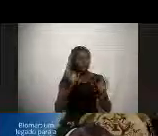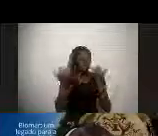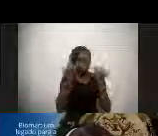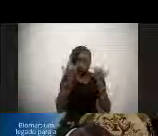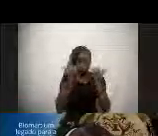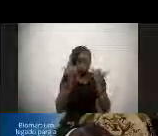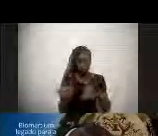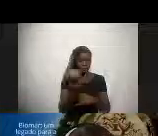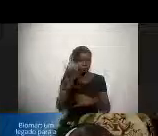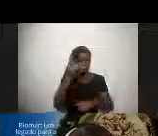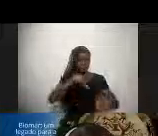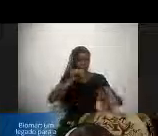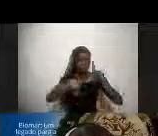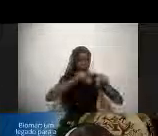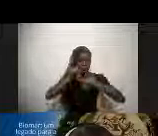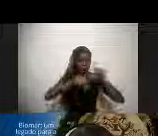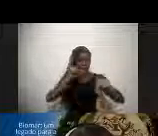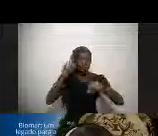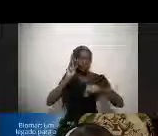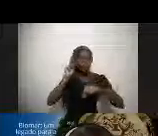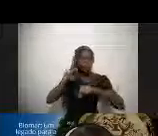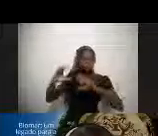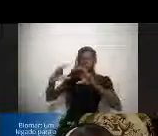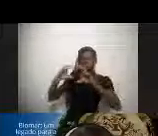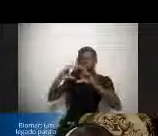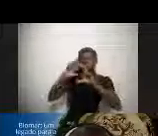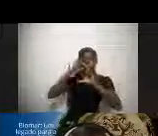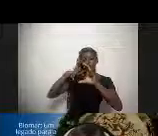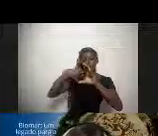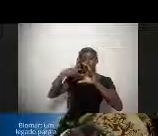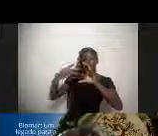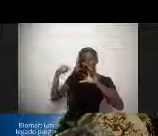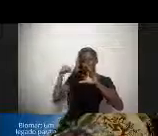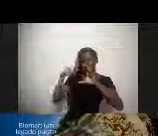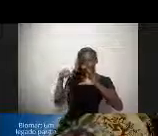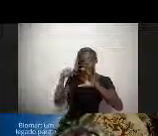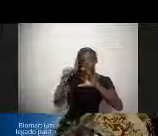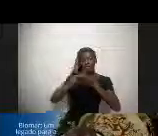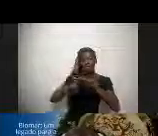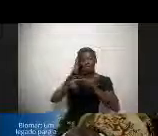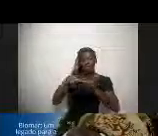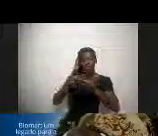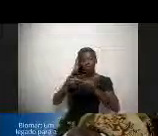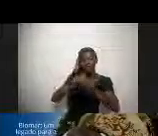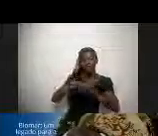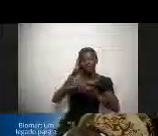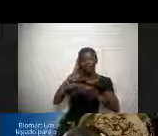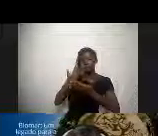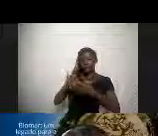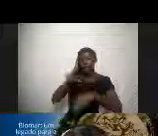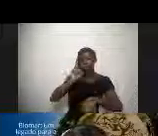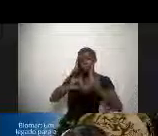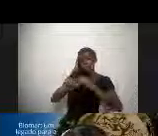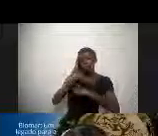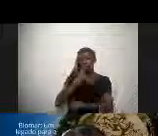Please select the desired language in the interpretation button, this one here, this little globe, and then you can choose